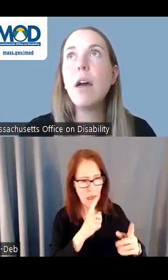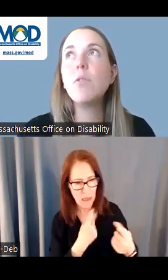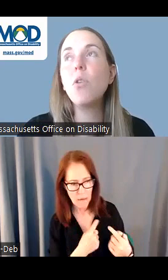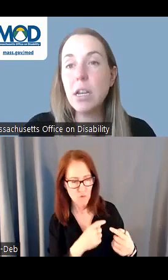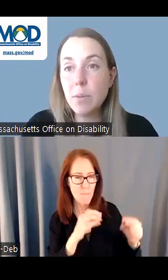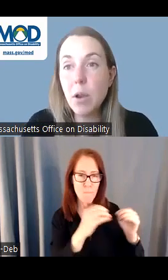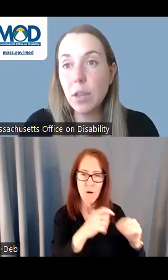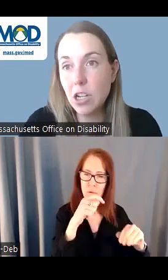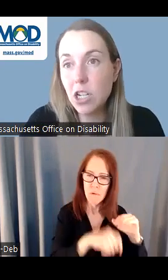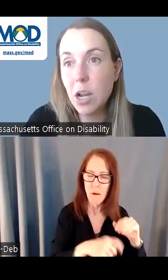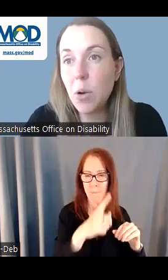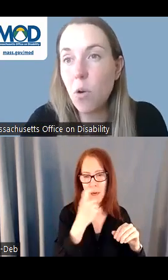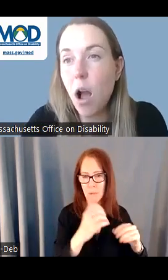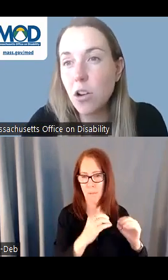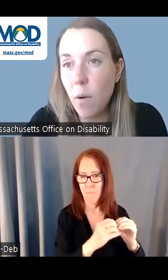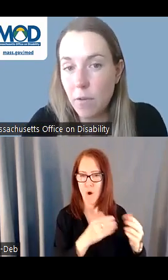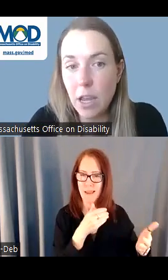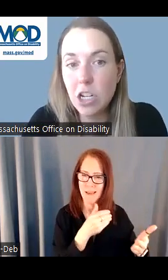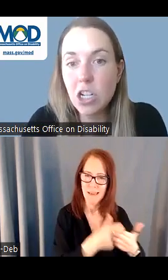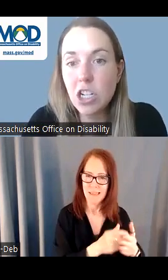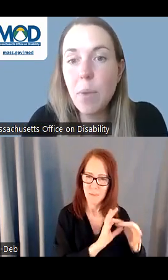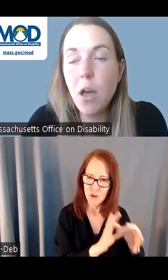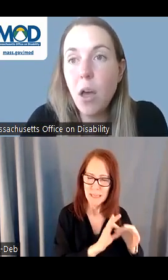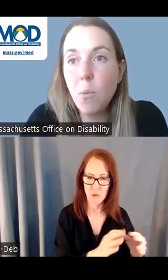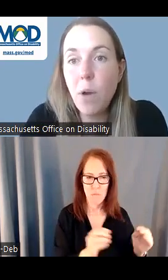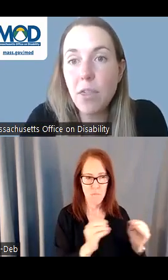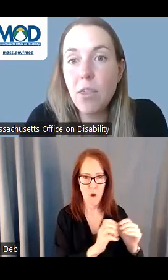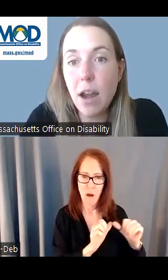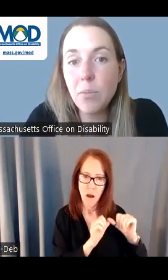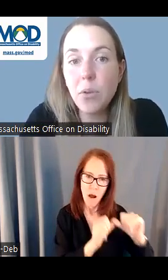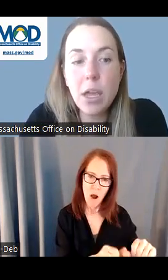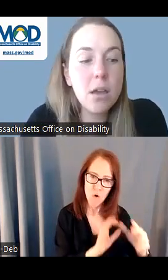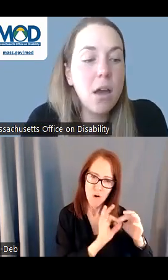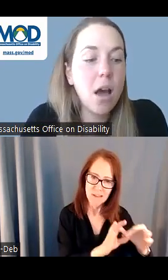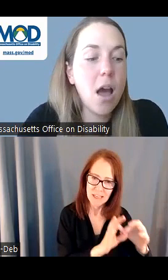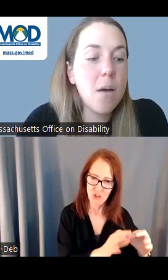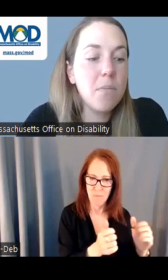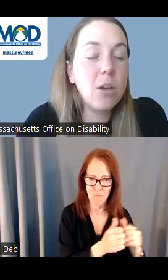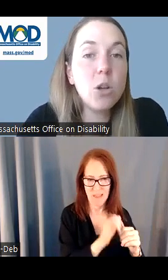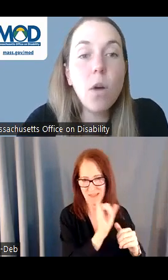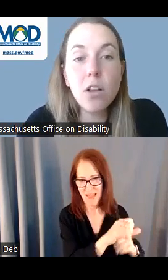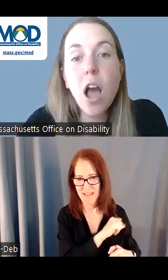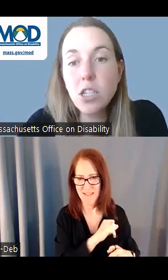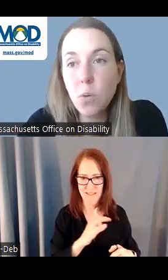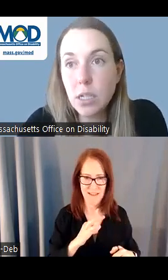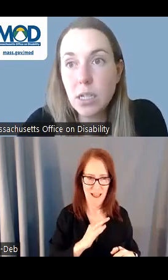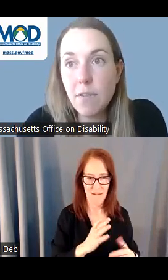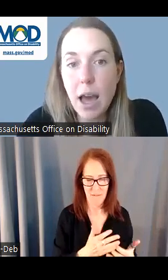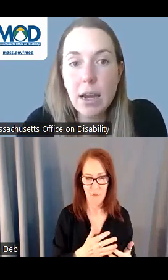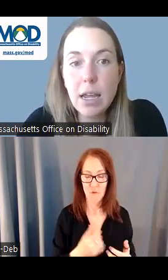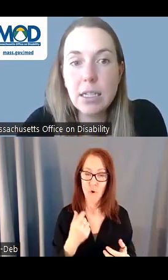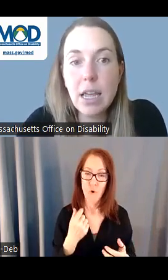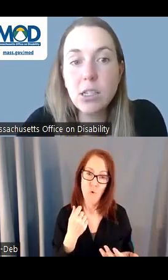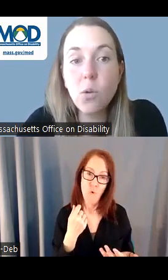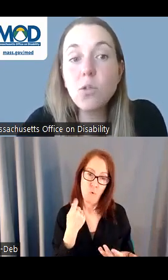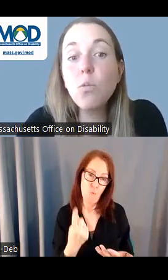you have a more intimate relationship and a more ongoing relationship with that employee. And so one of the consequences of